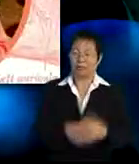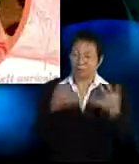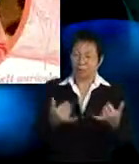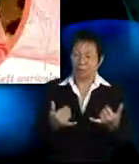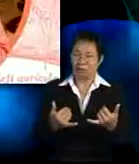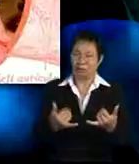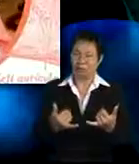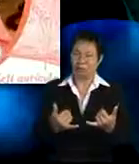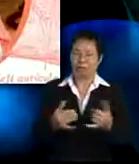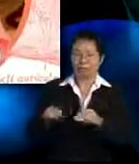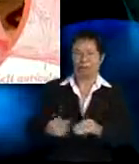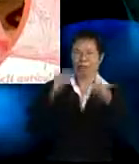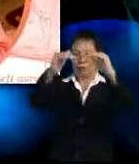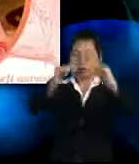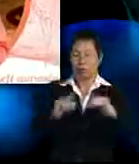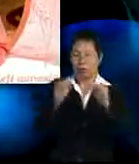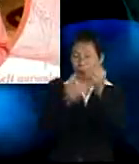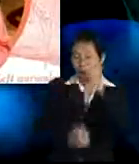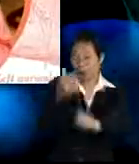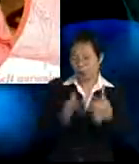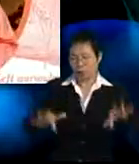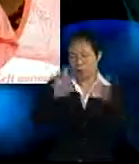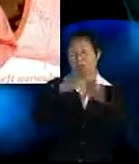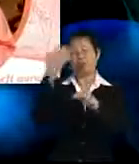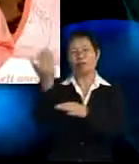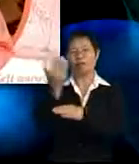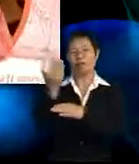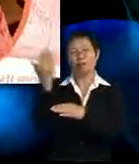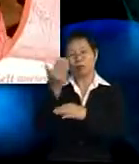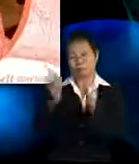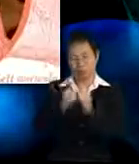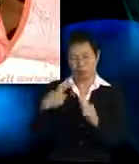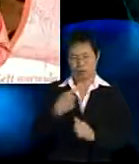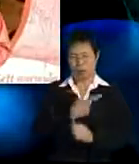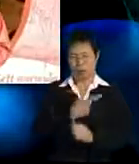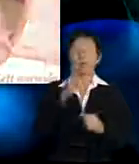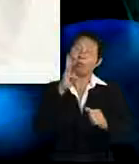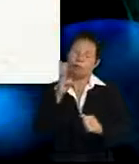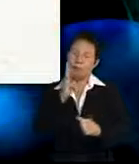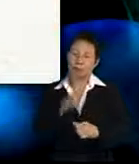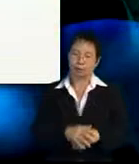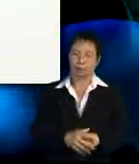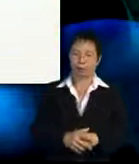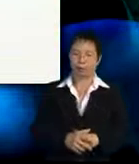let's move on to something that is most important and familiar with us. Water.